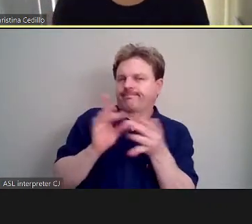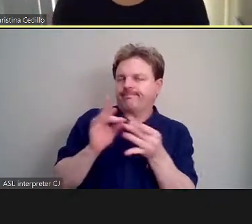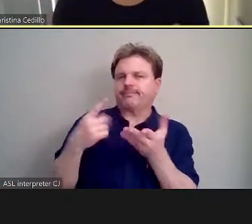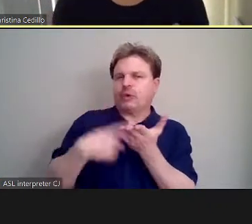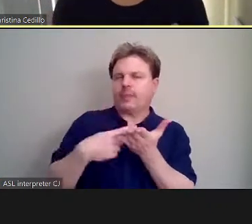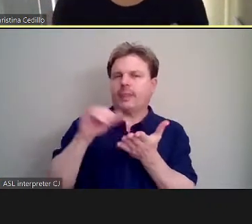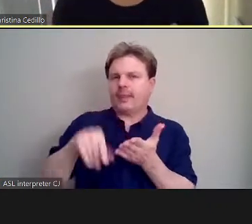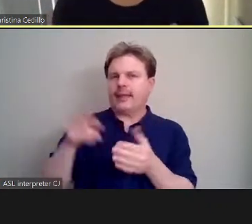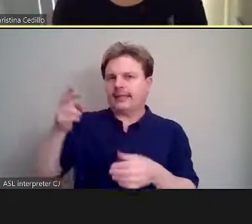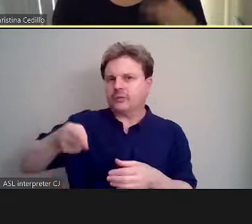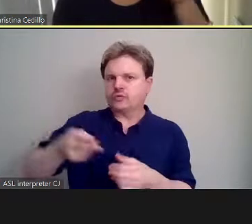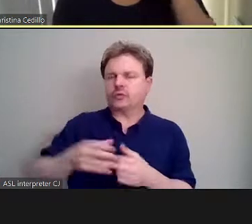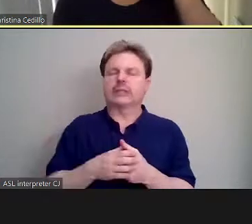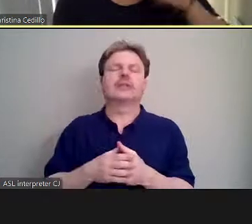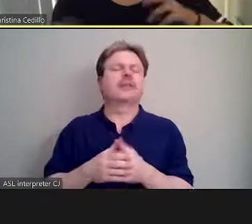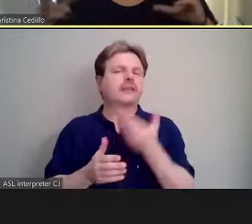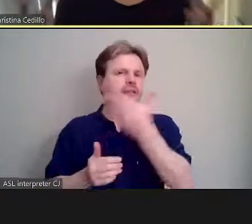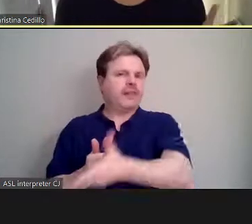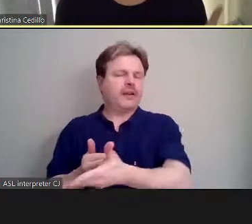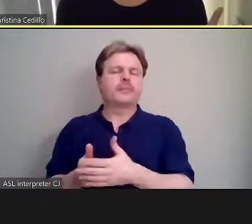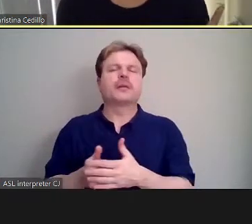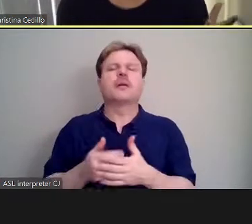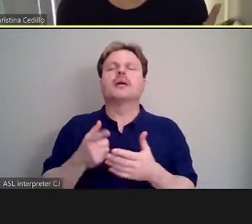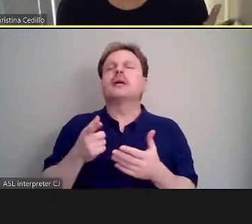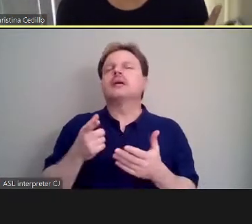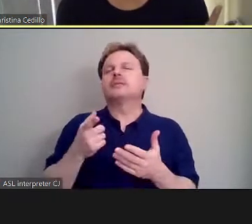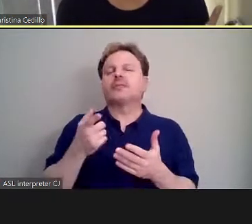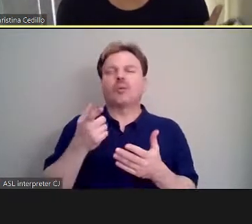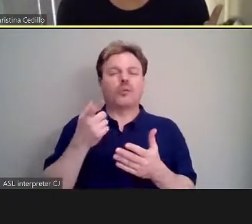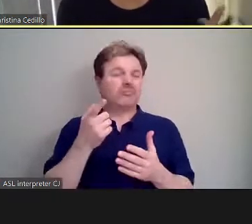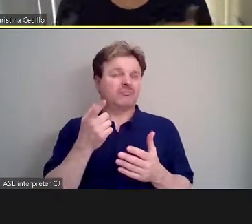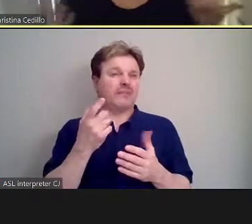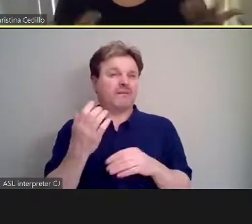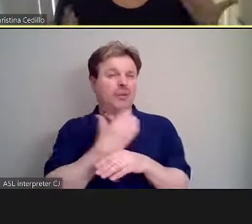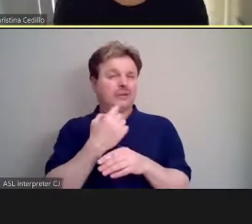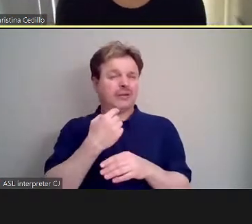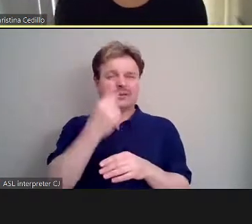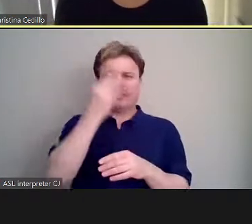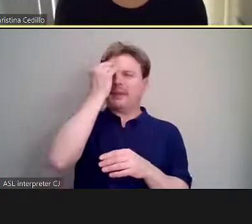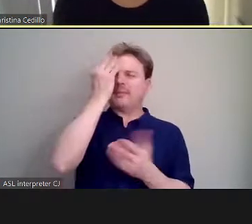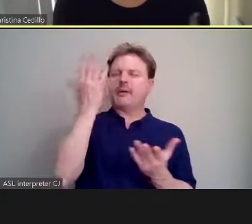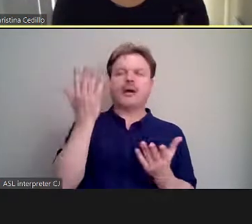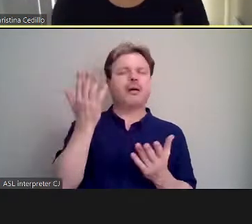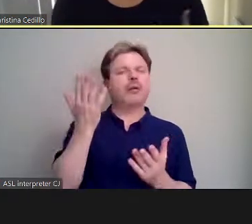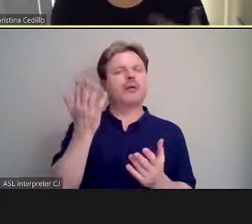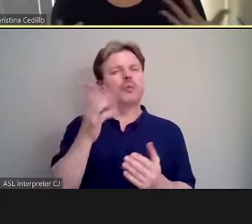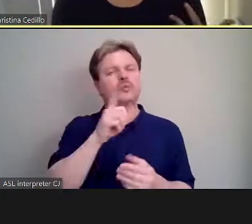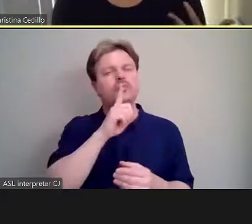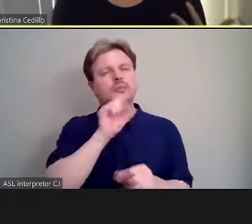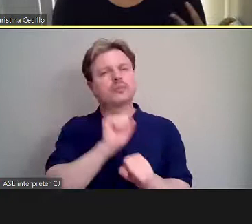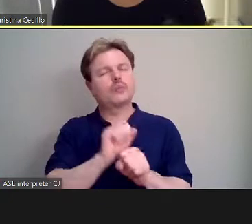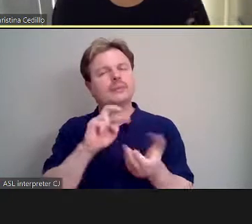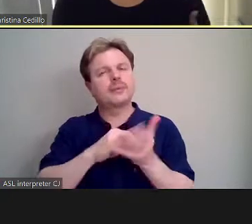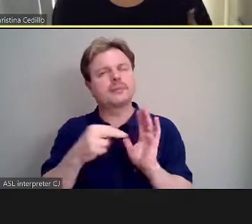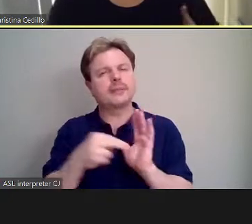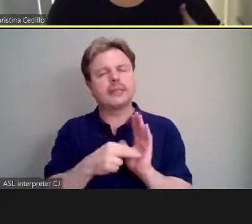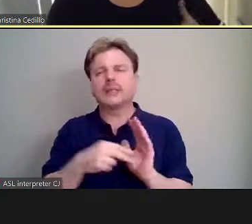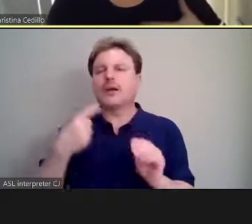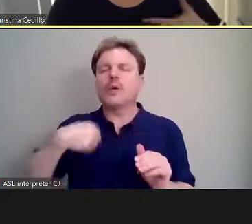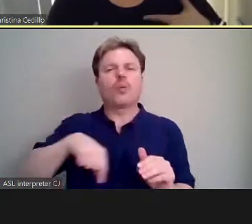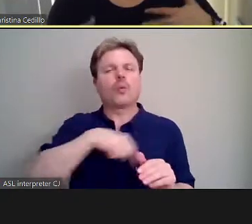And so it asks us then to really think about, what does it mean when we are talking